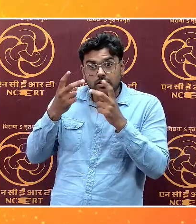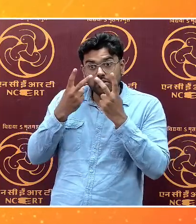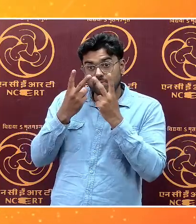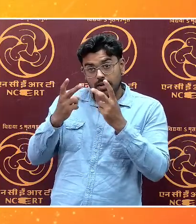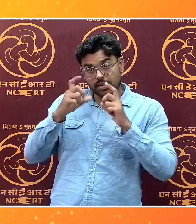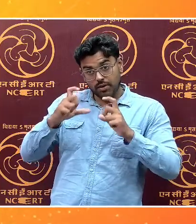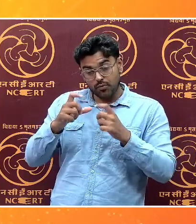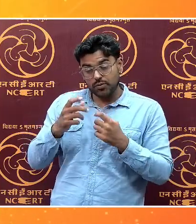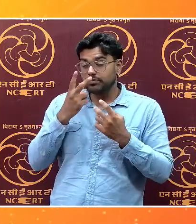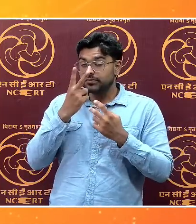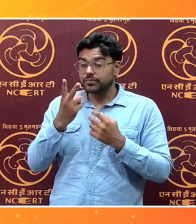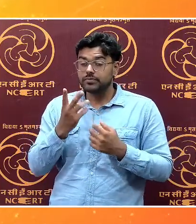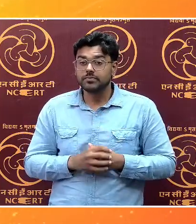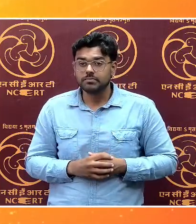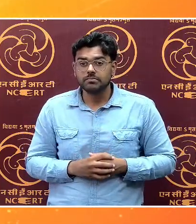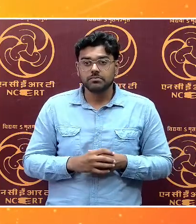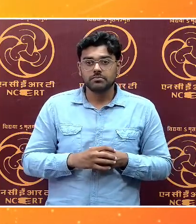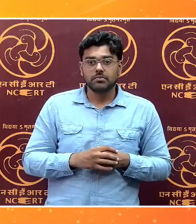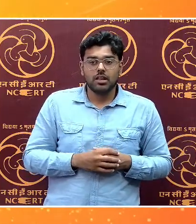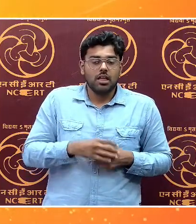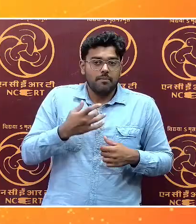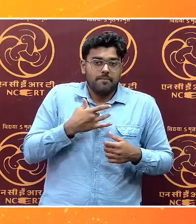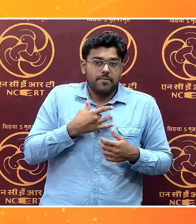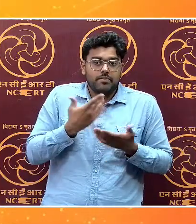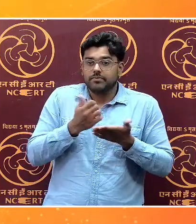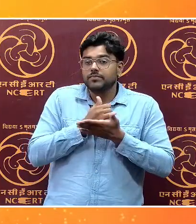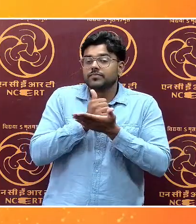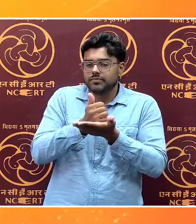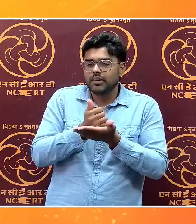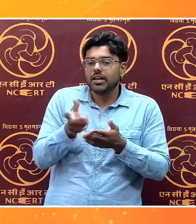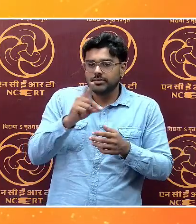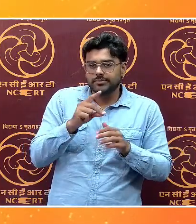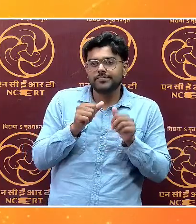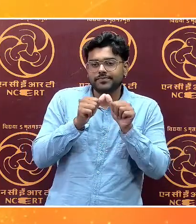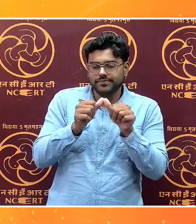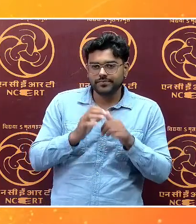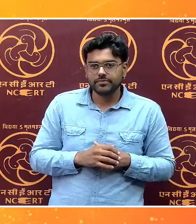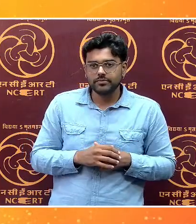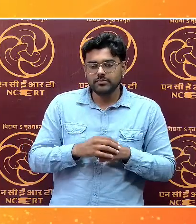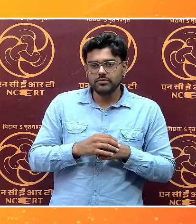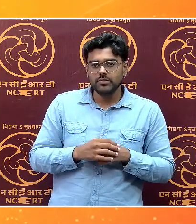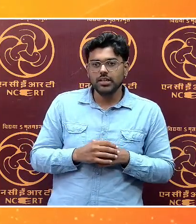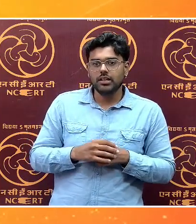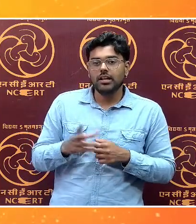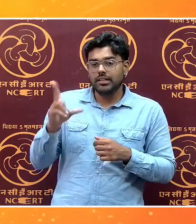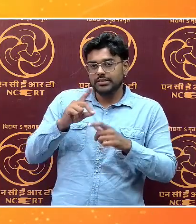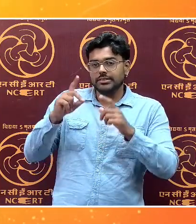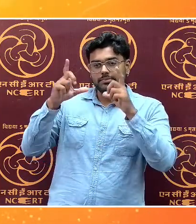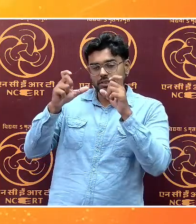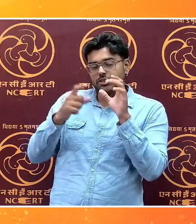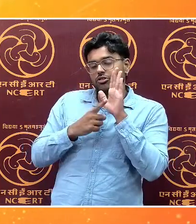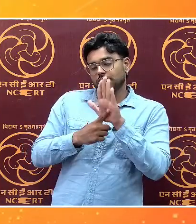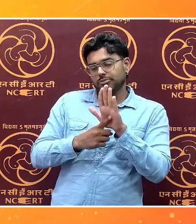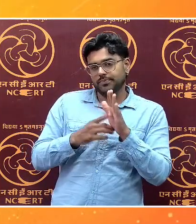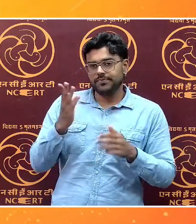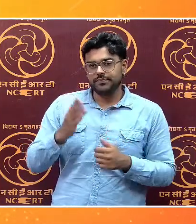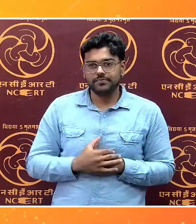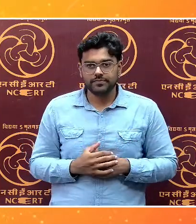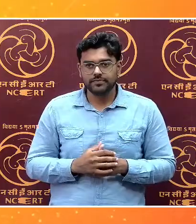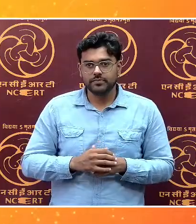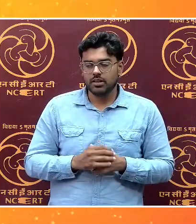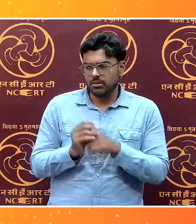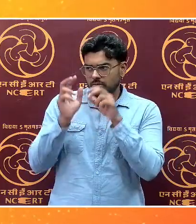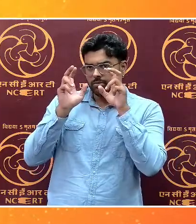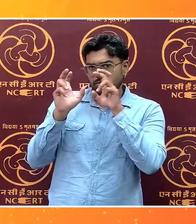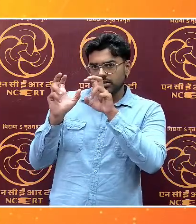picture. But I am going to help you again, and I am just presenting the picture again for you. Just